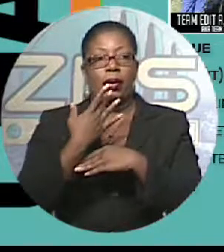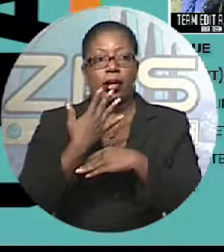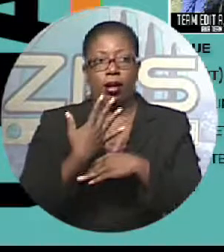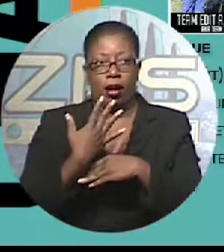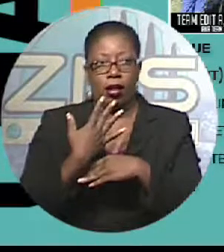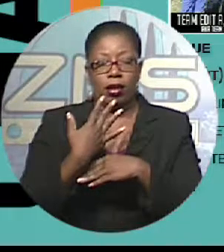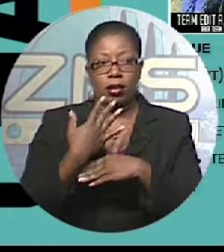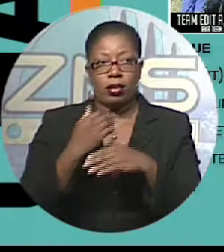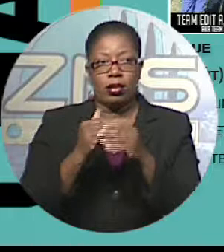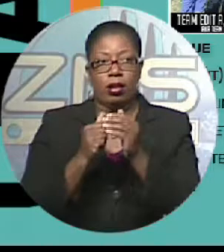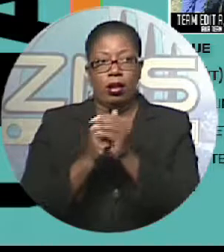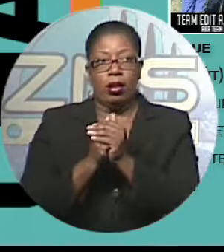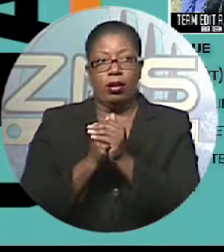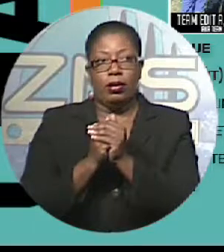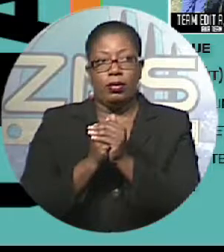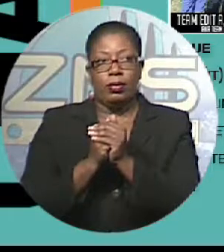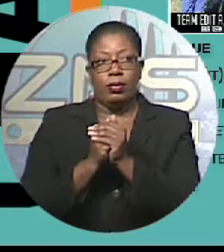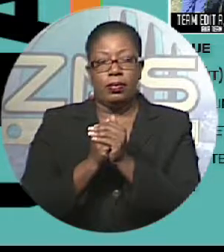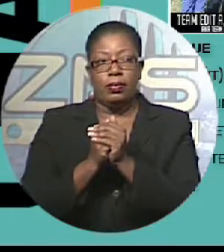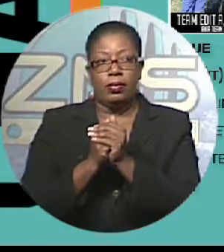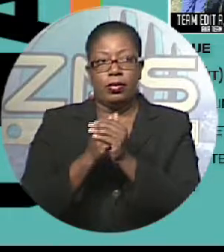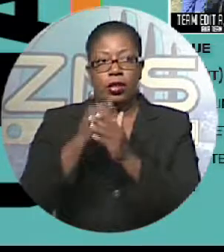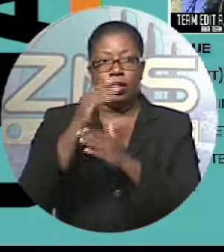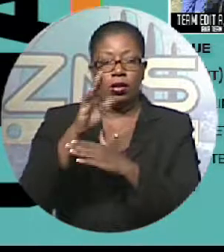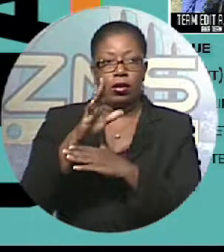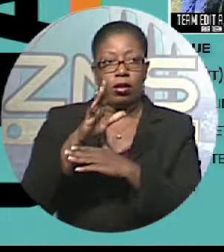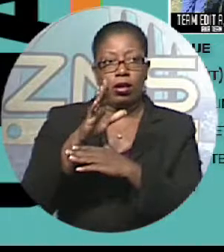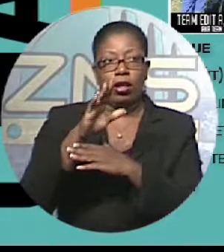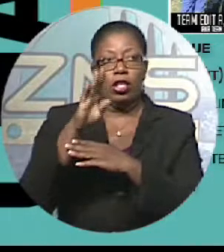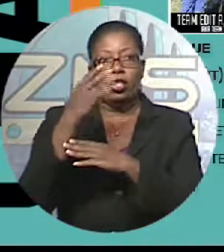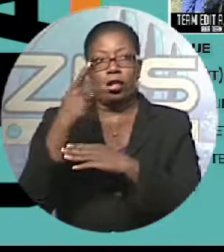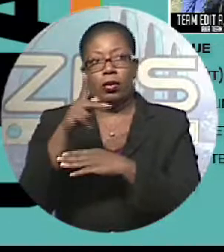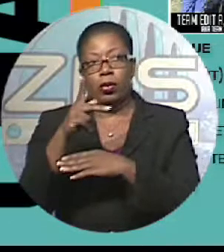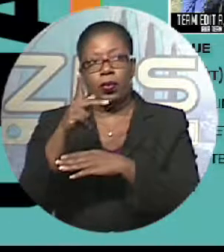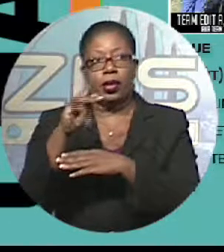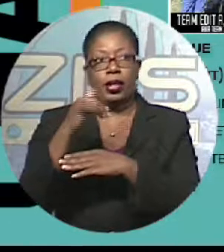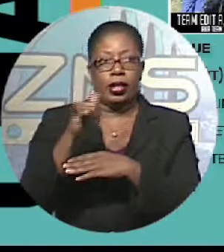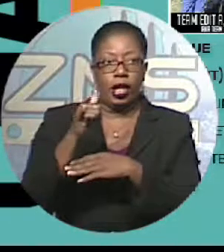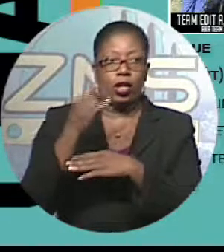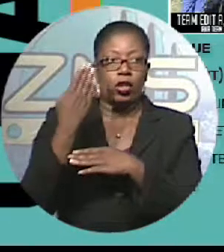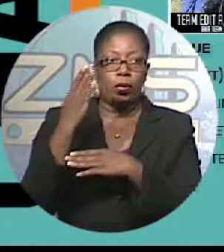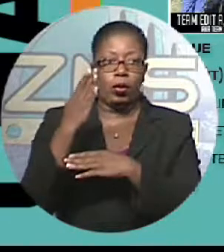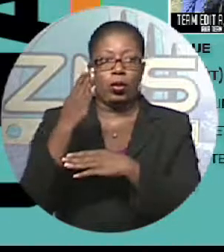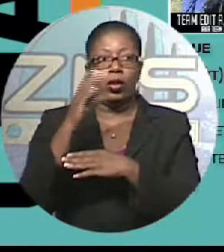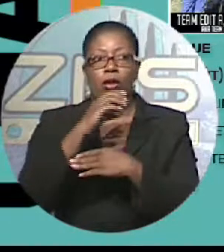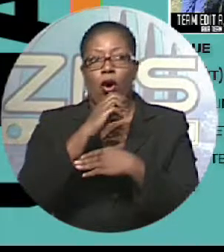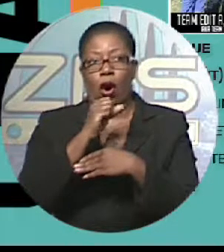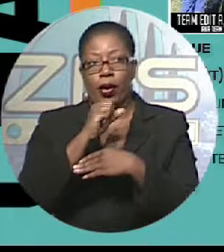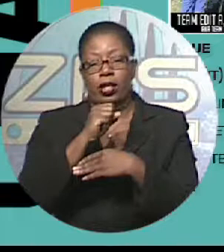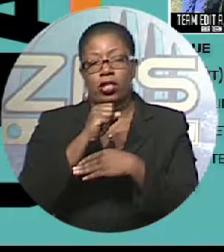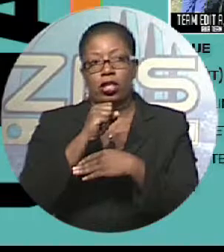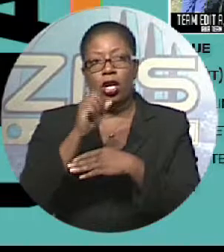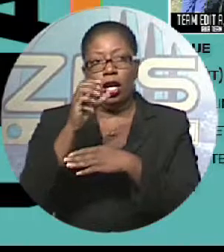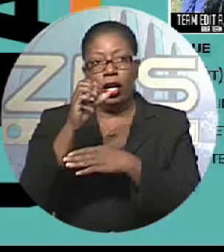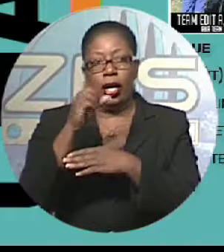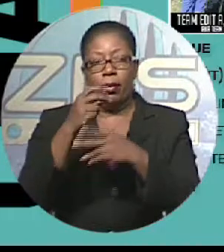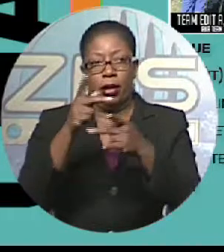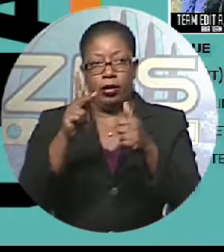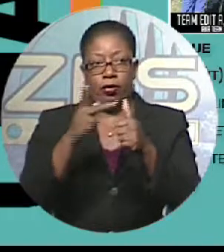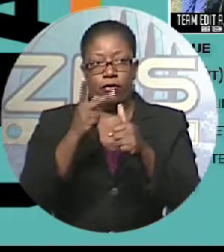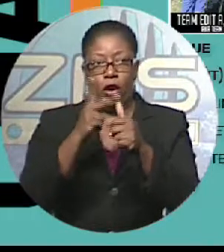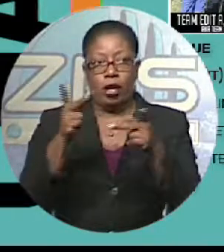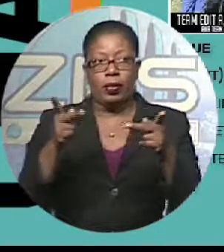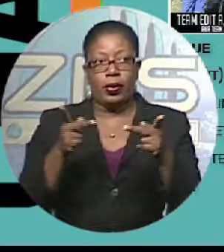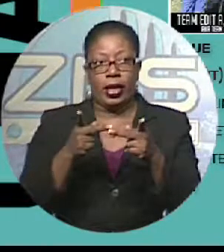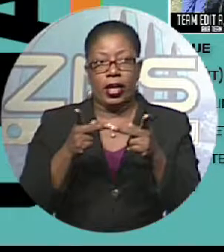and Jared with 37 points. Corey and I still sit 3rd with 31 points. Julian and Opal remain 4th with 23 points. And Maliko